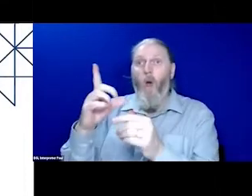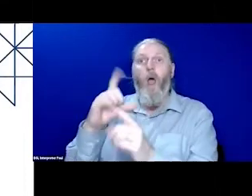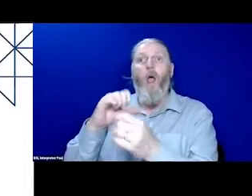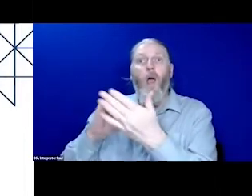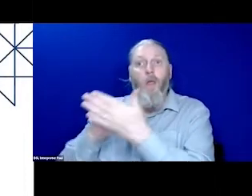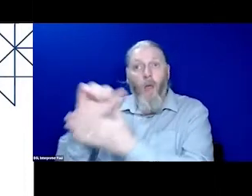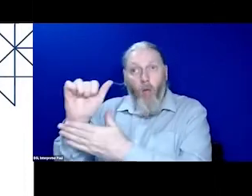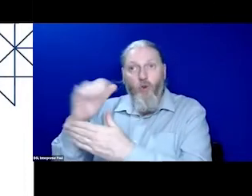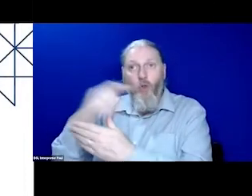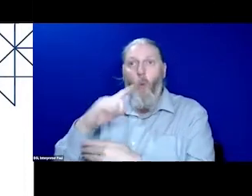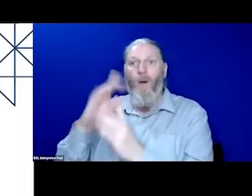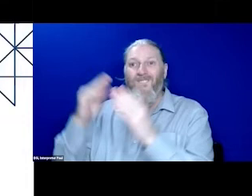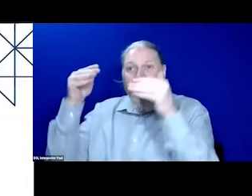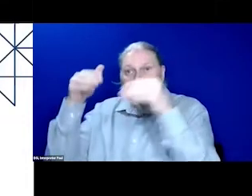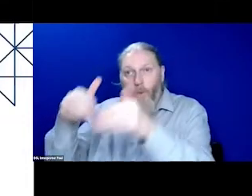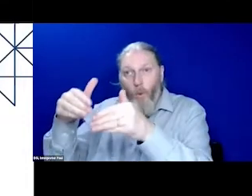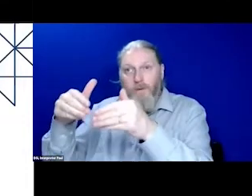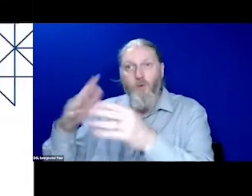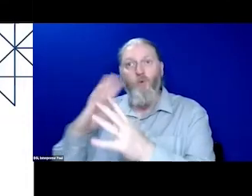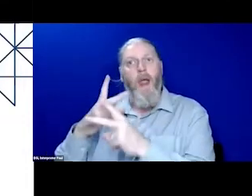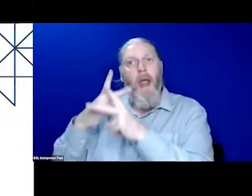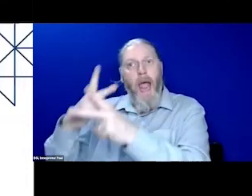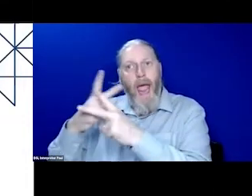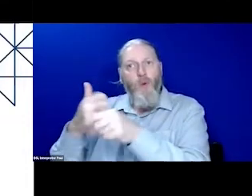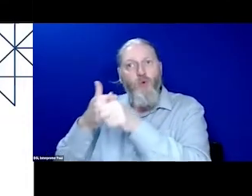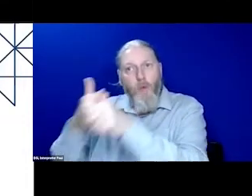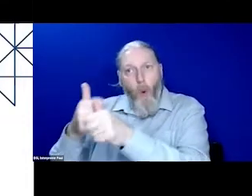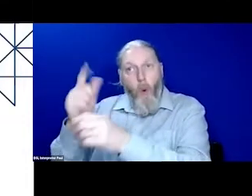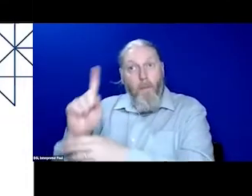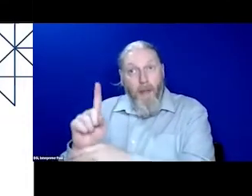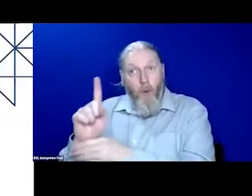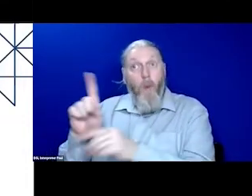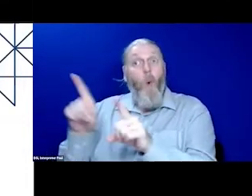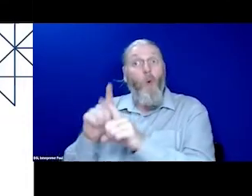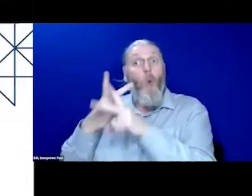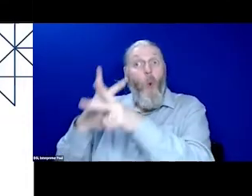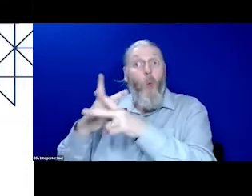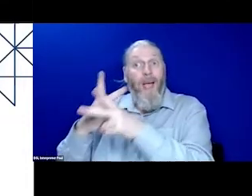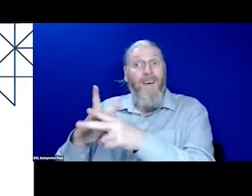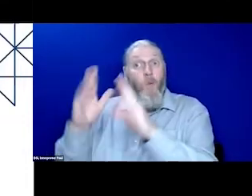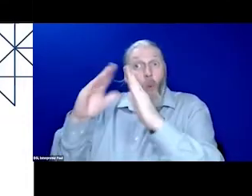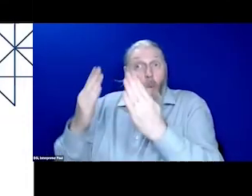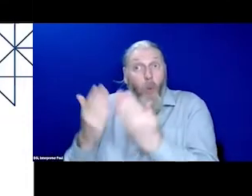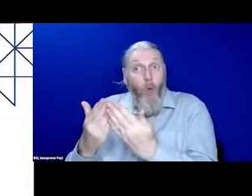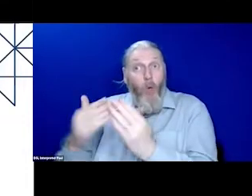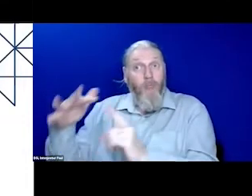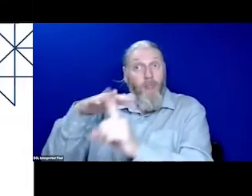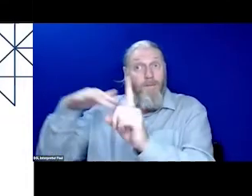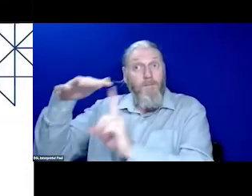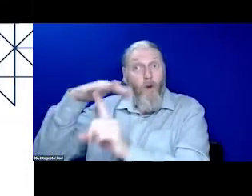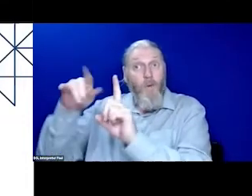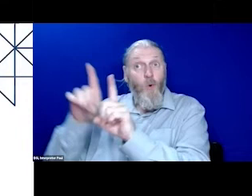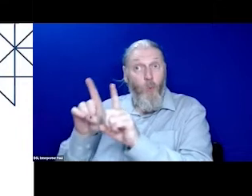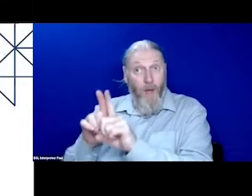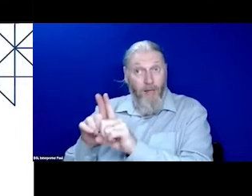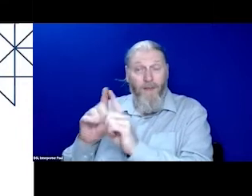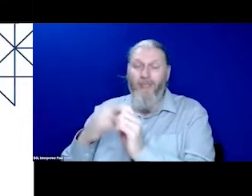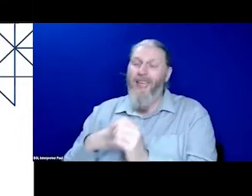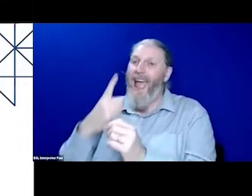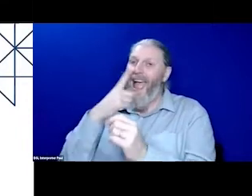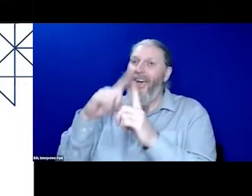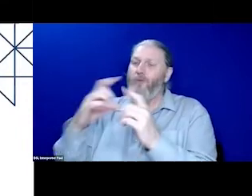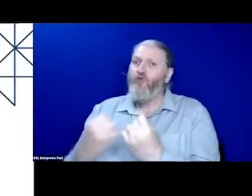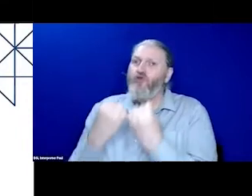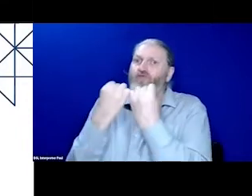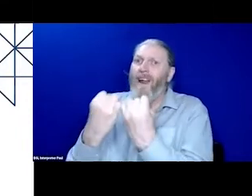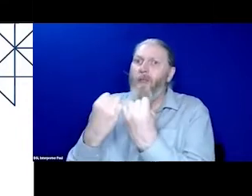planet. And working with communities can simultaneously strengthen their capacity to support good mental